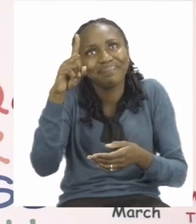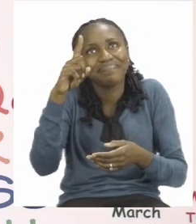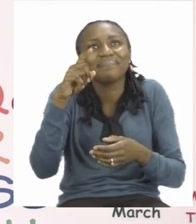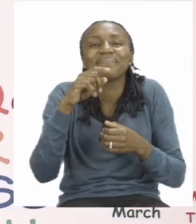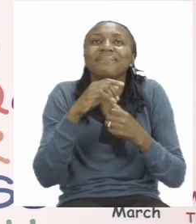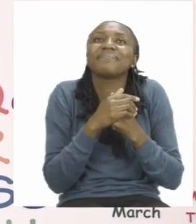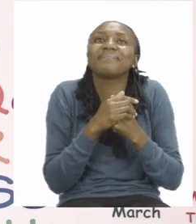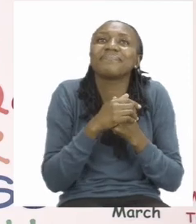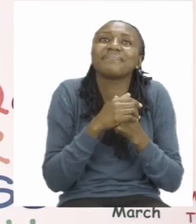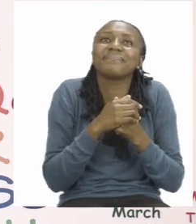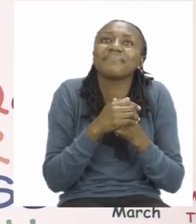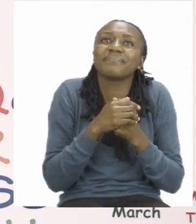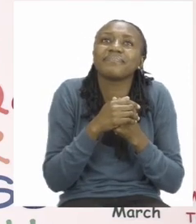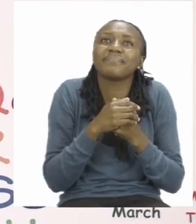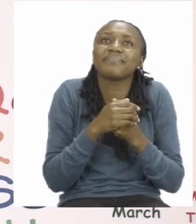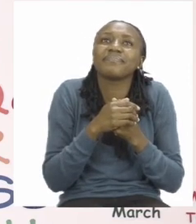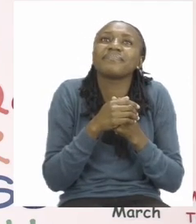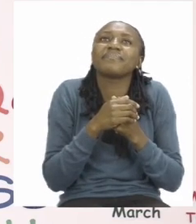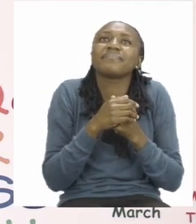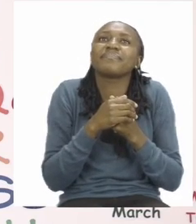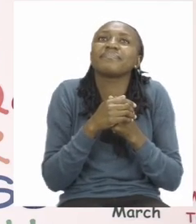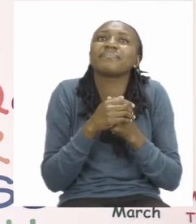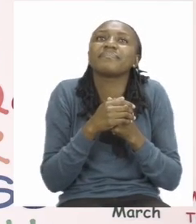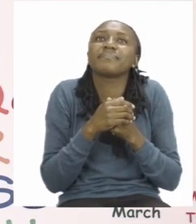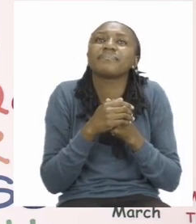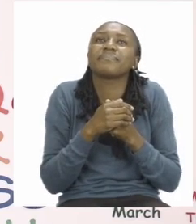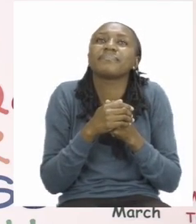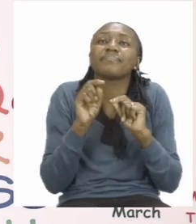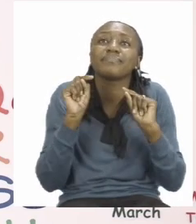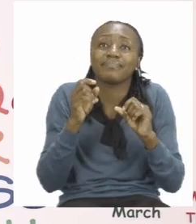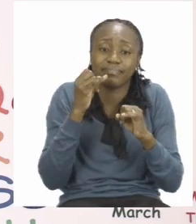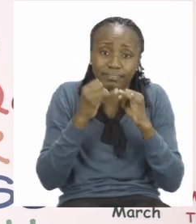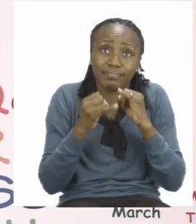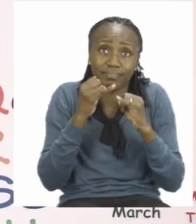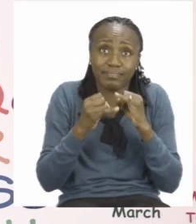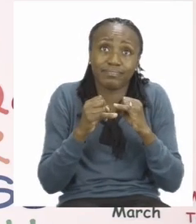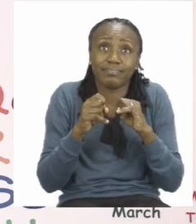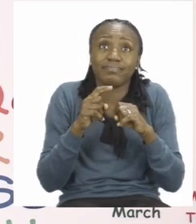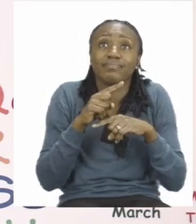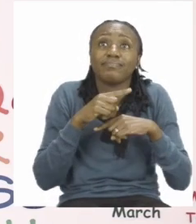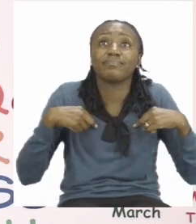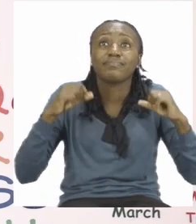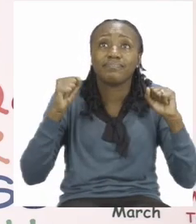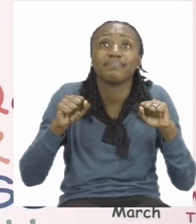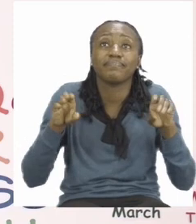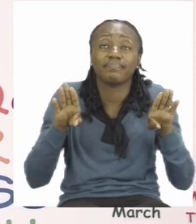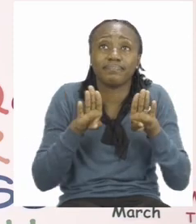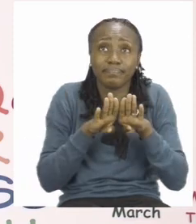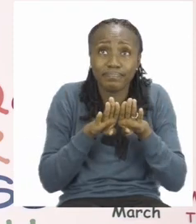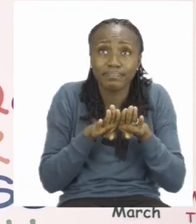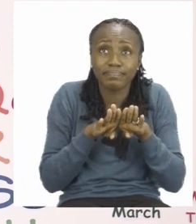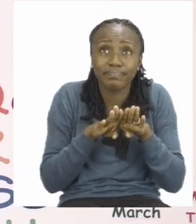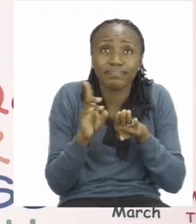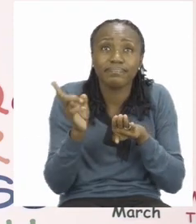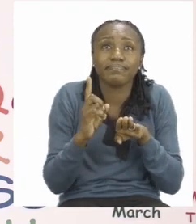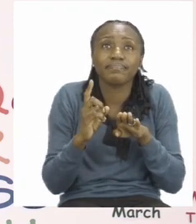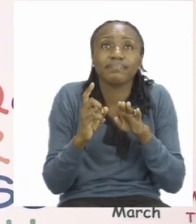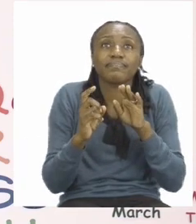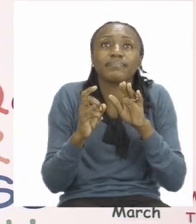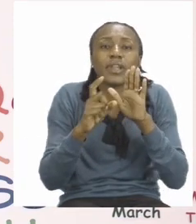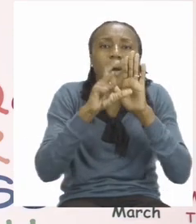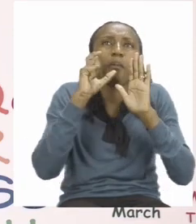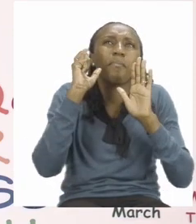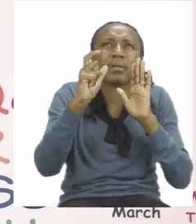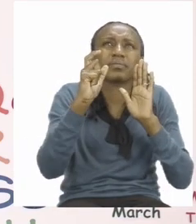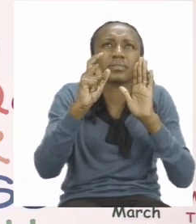the last part of your exercise is to put capital letters and full stops where they need to be. We call these